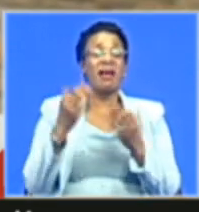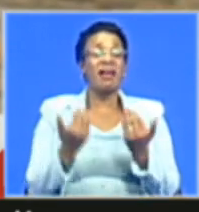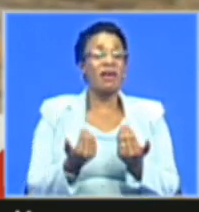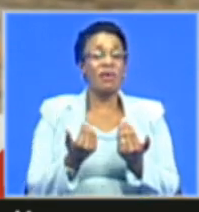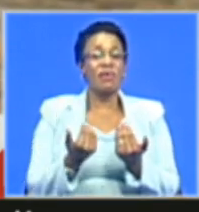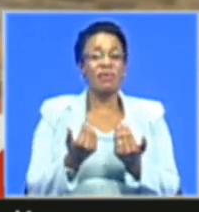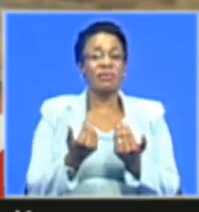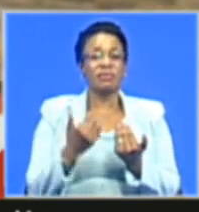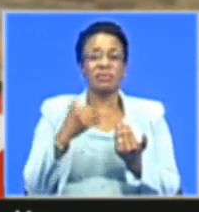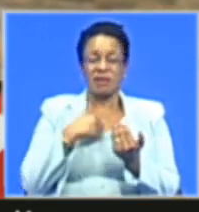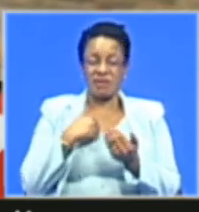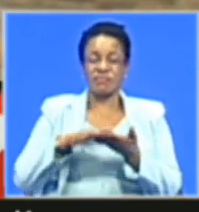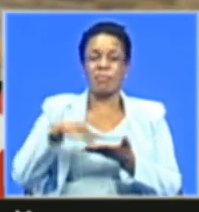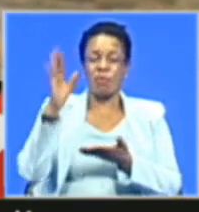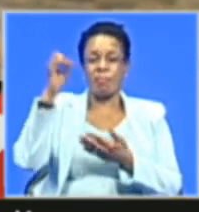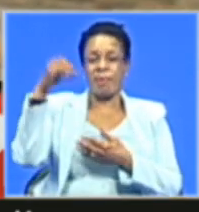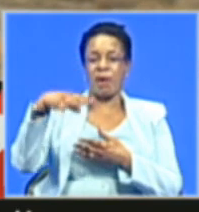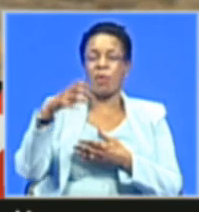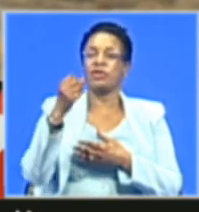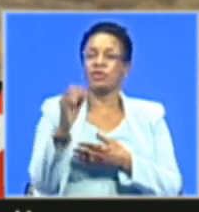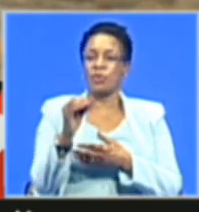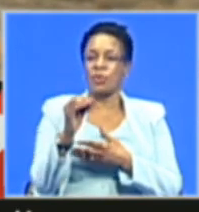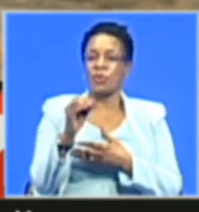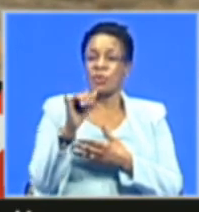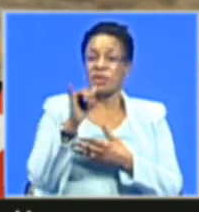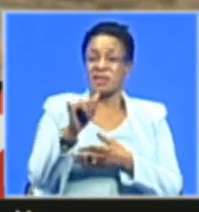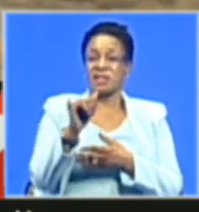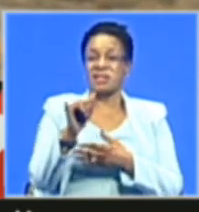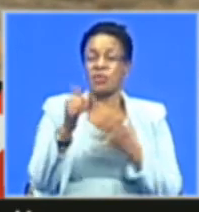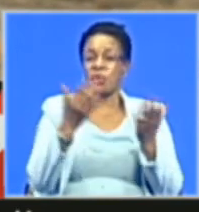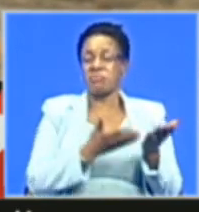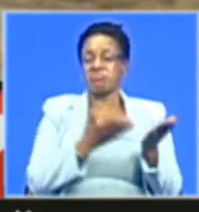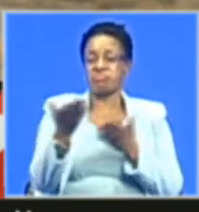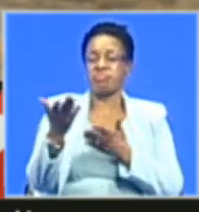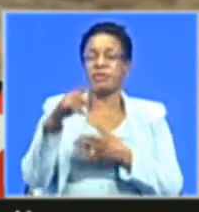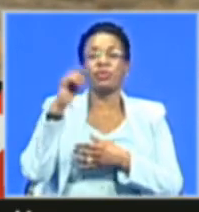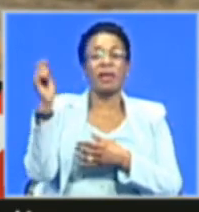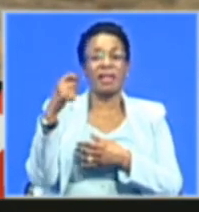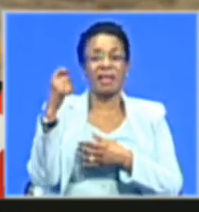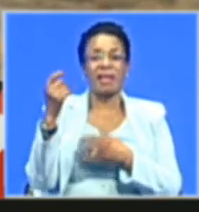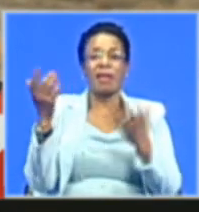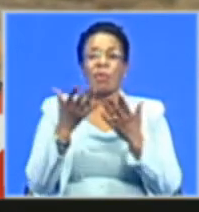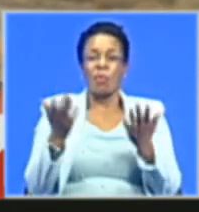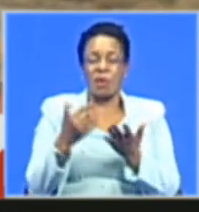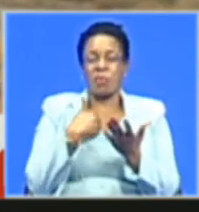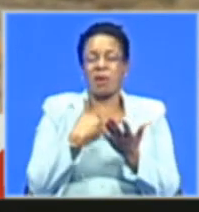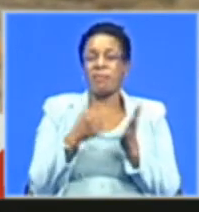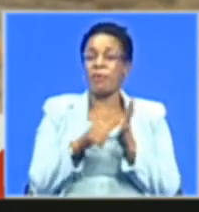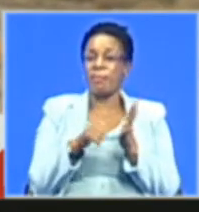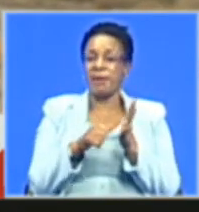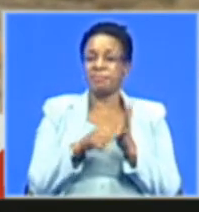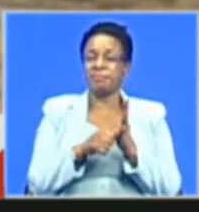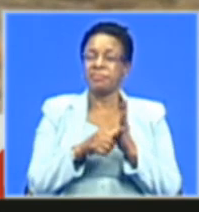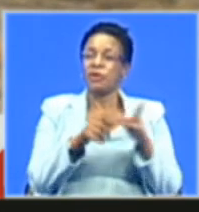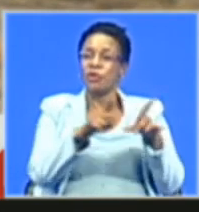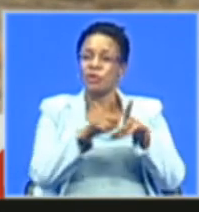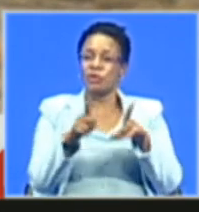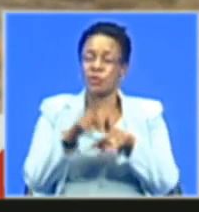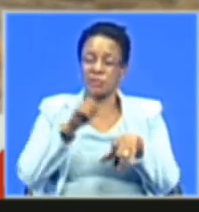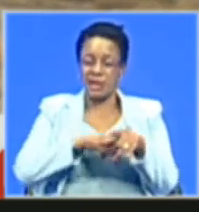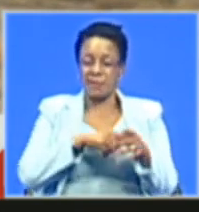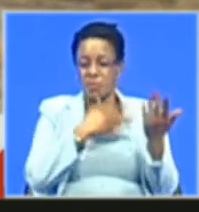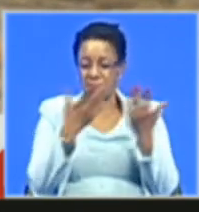excess power. So this power, they will be evacuating it to Kenya, where we still have a shortage. And this power also, when it gets to Kenya,